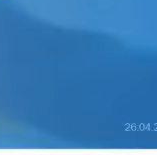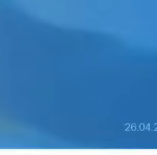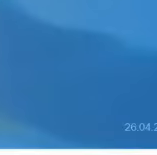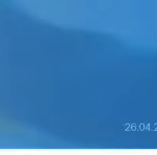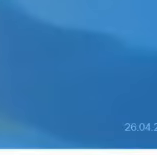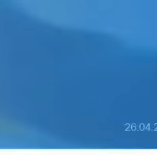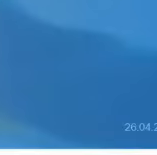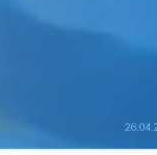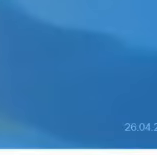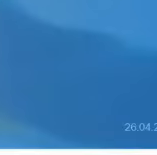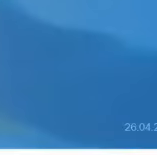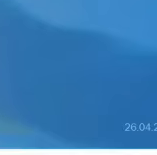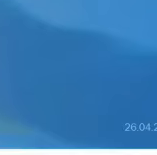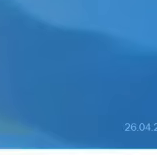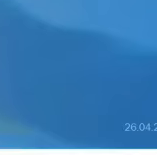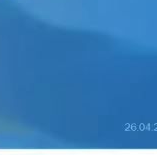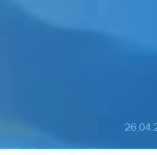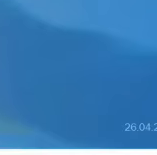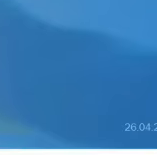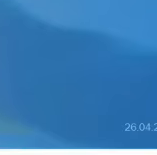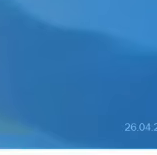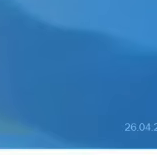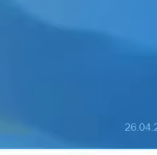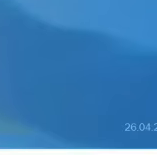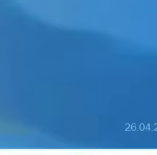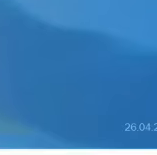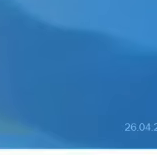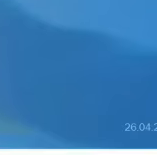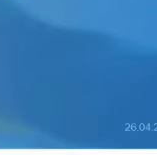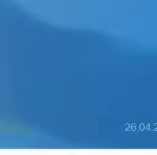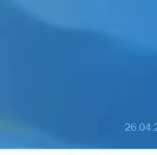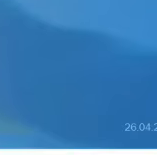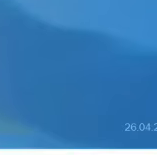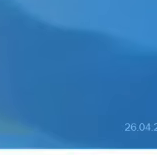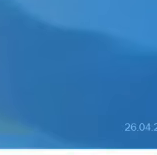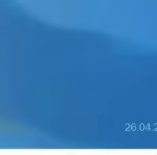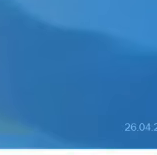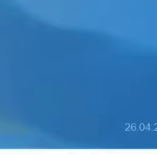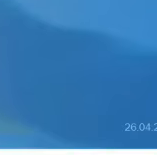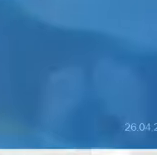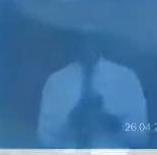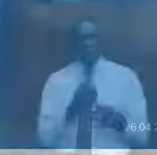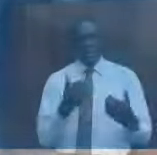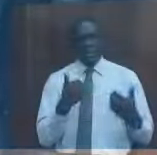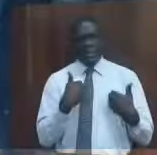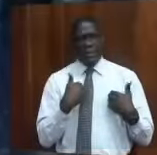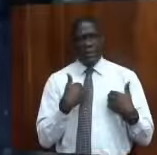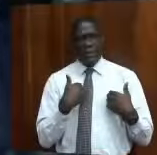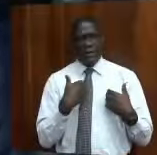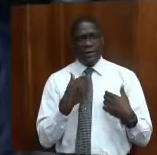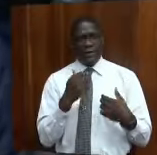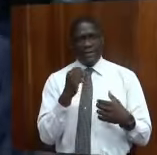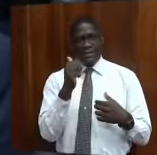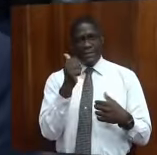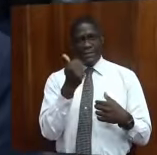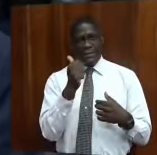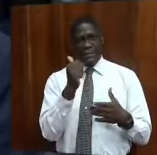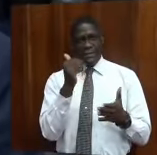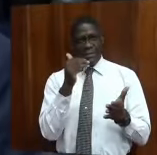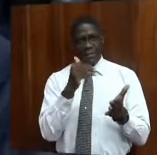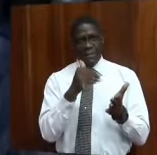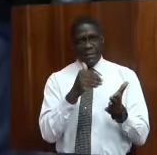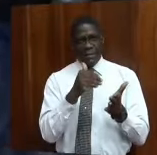Mr. Speaker, going forward, a committee will be formed to provide a comprehensive view of the traveling policy, which will eventually